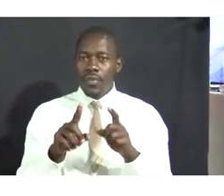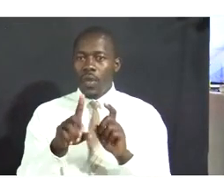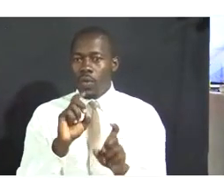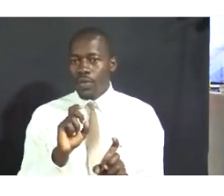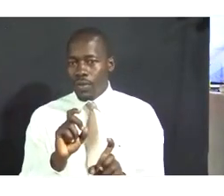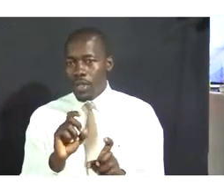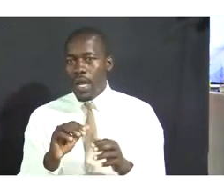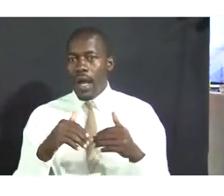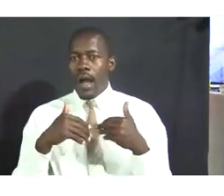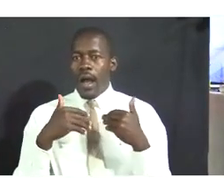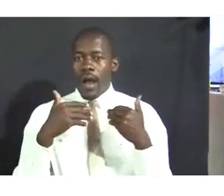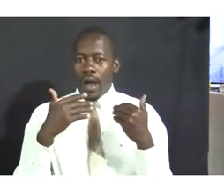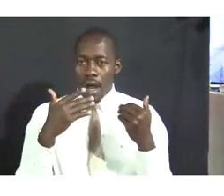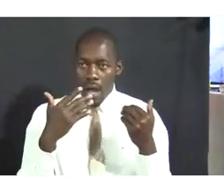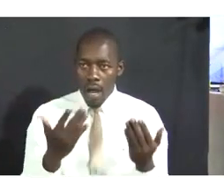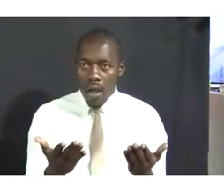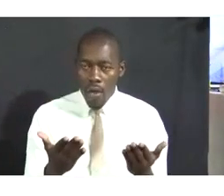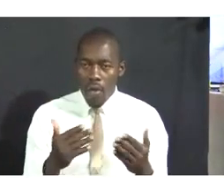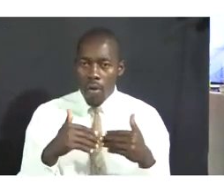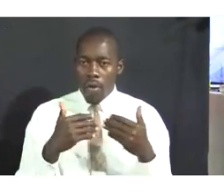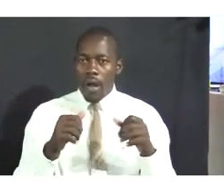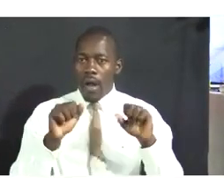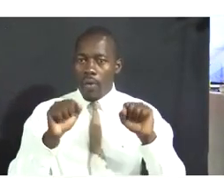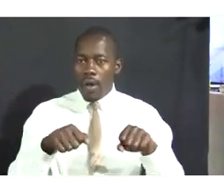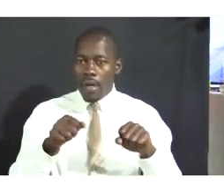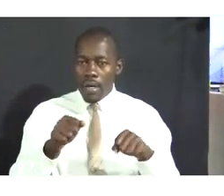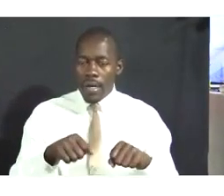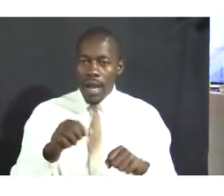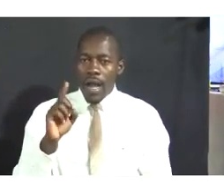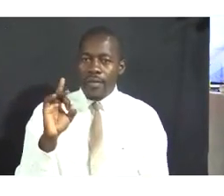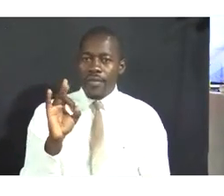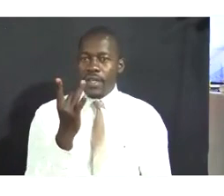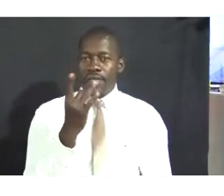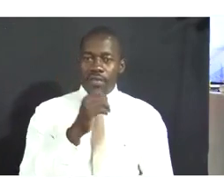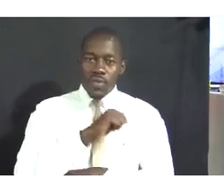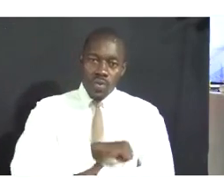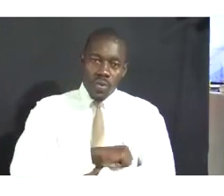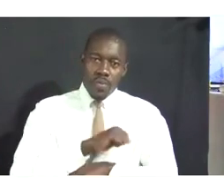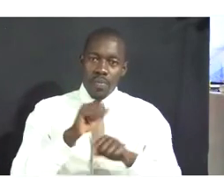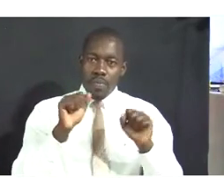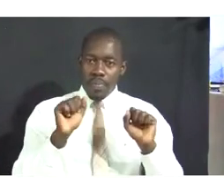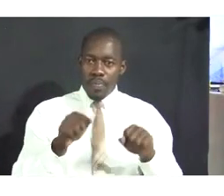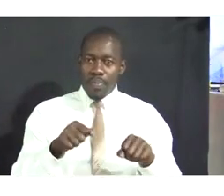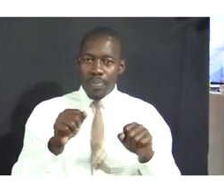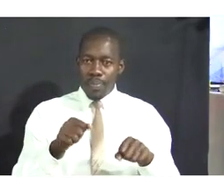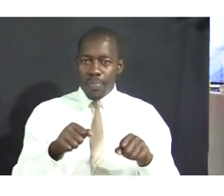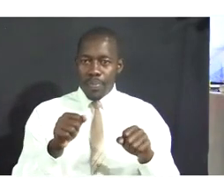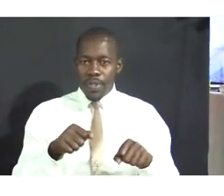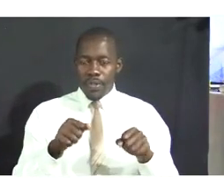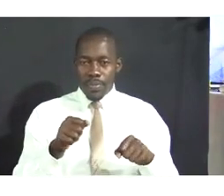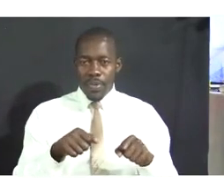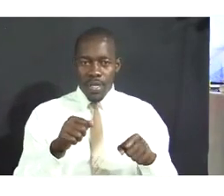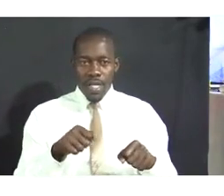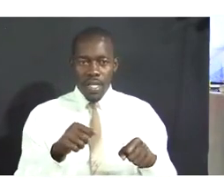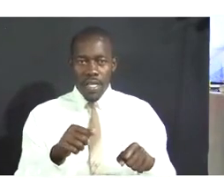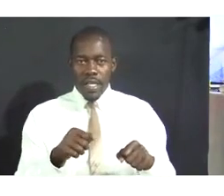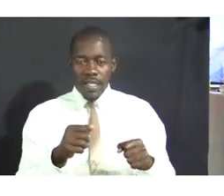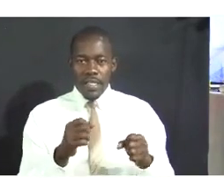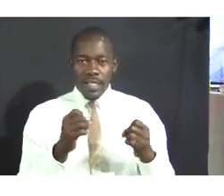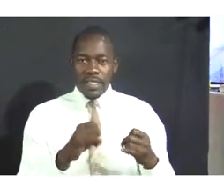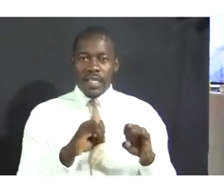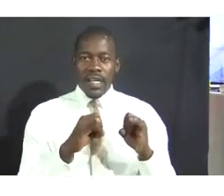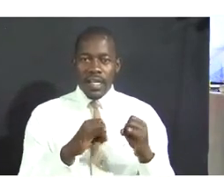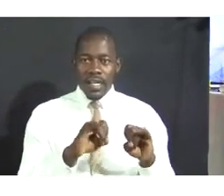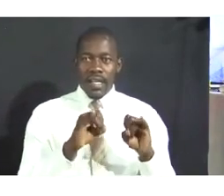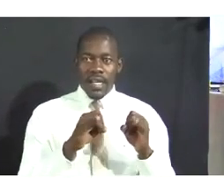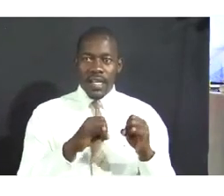schools in their Adventist education address the addition of LGBTQ in the